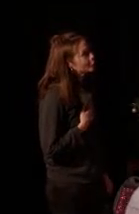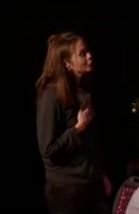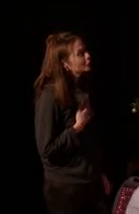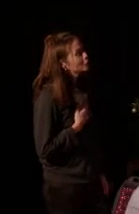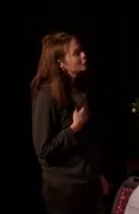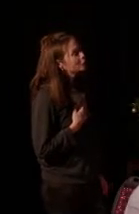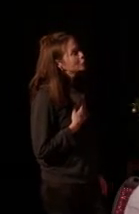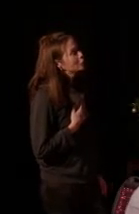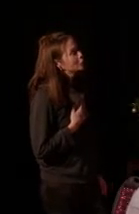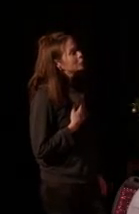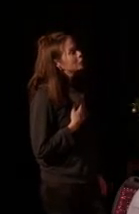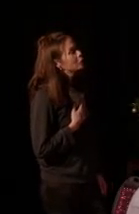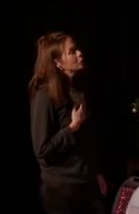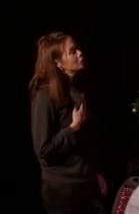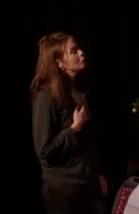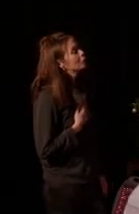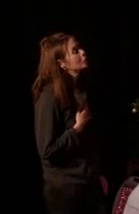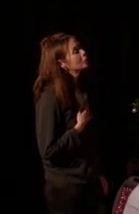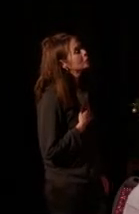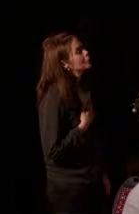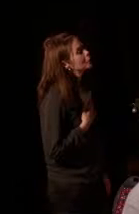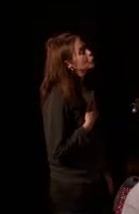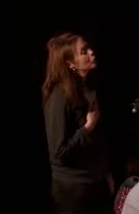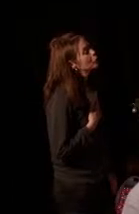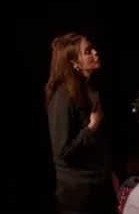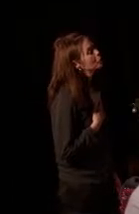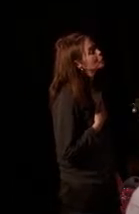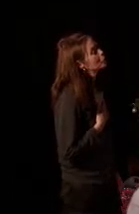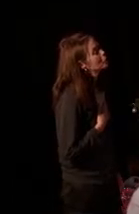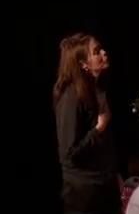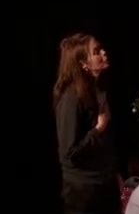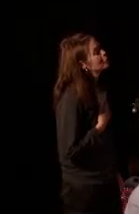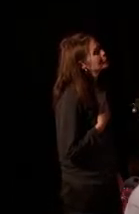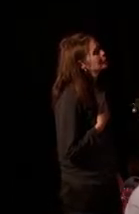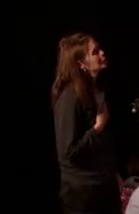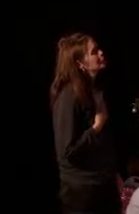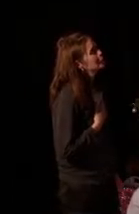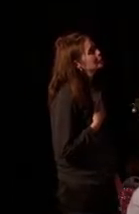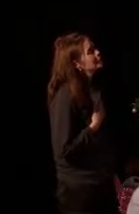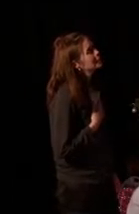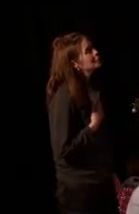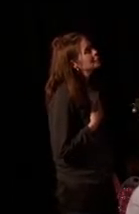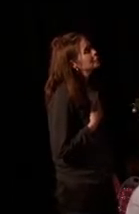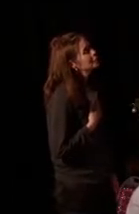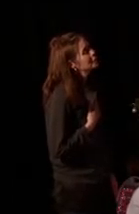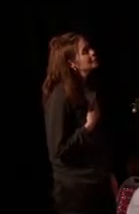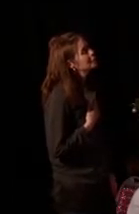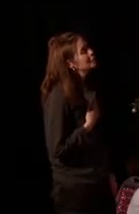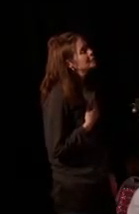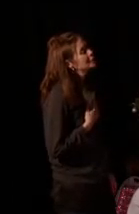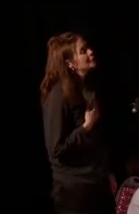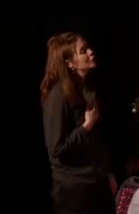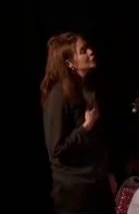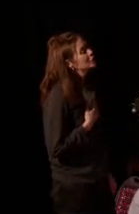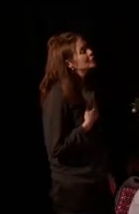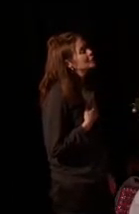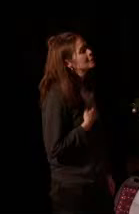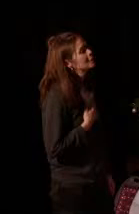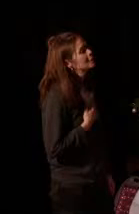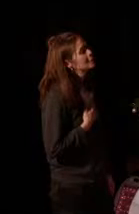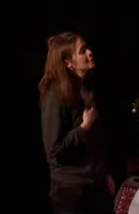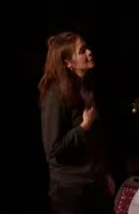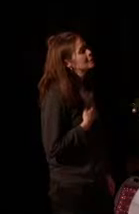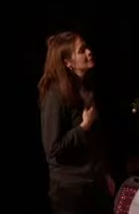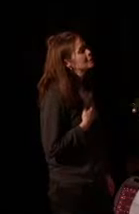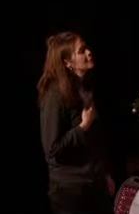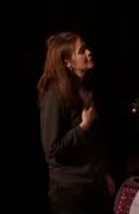on every street proclaimed a strumpet, and lastly, hurried here to this place